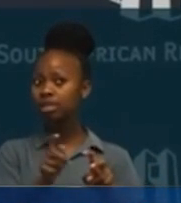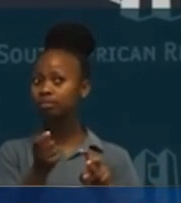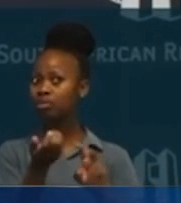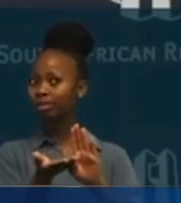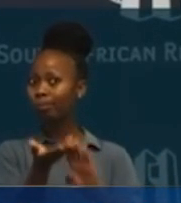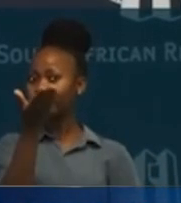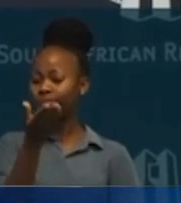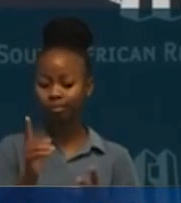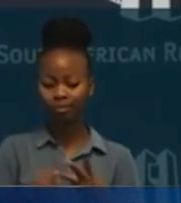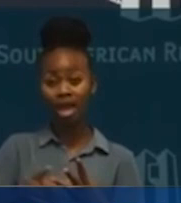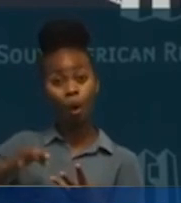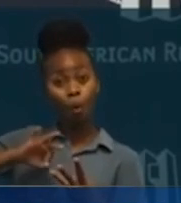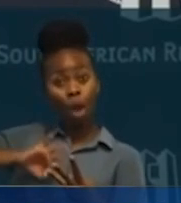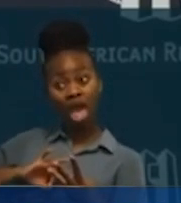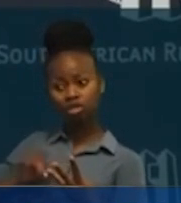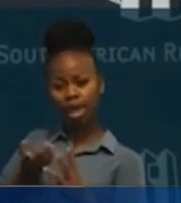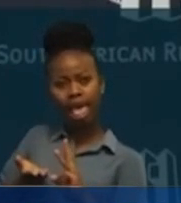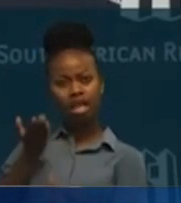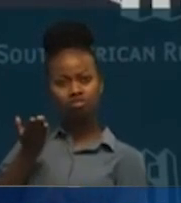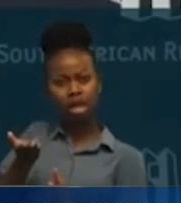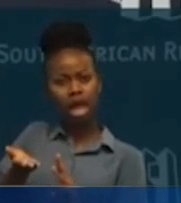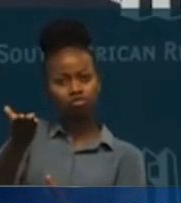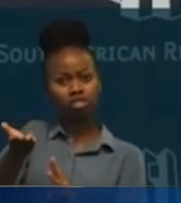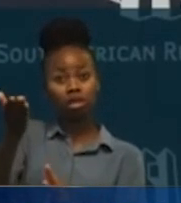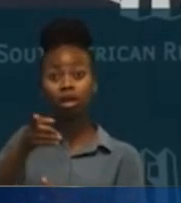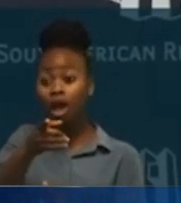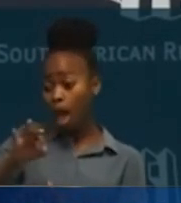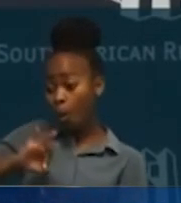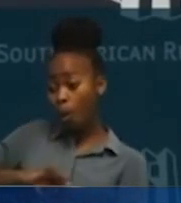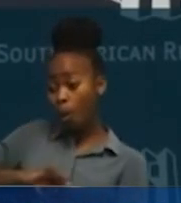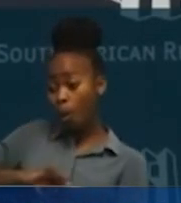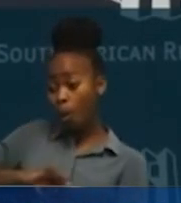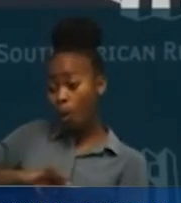increases, or wage increases that outrun inflation and productivity.